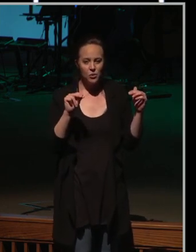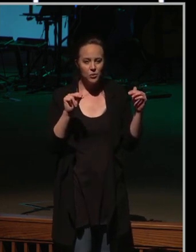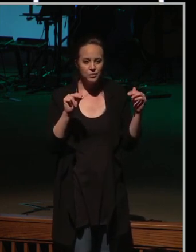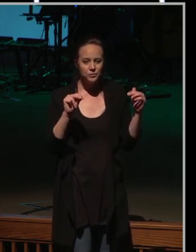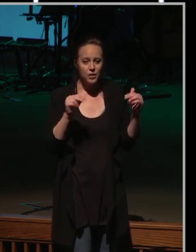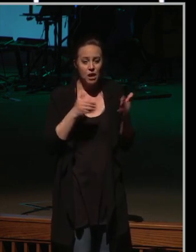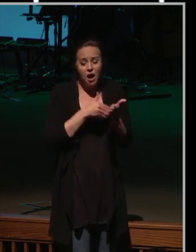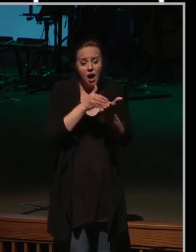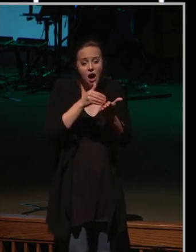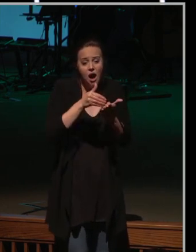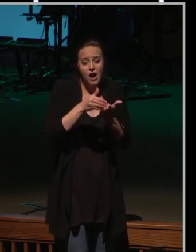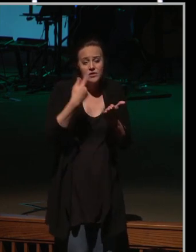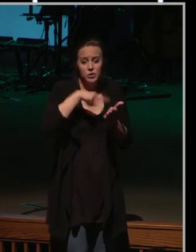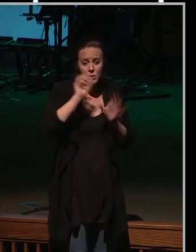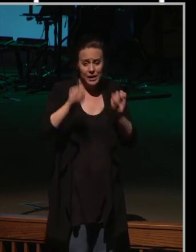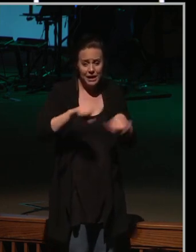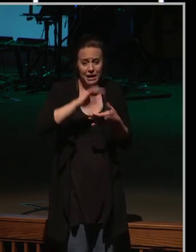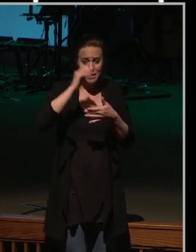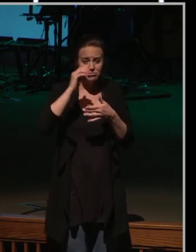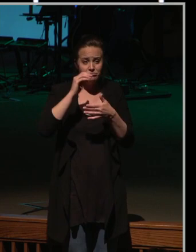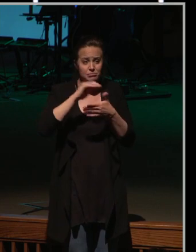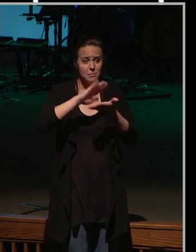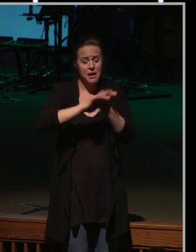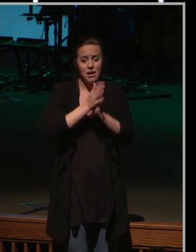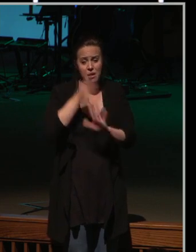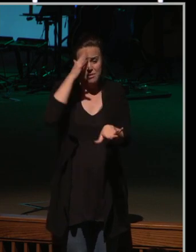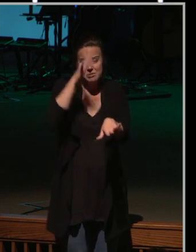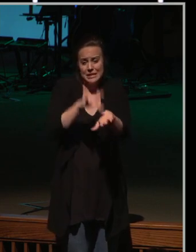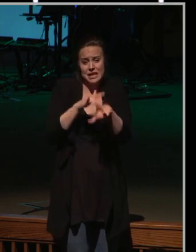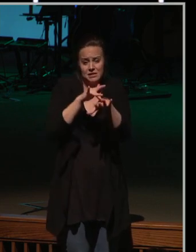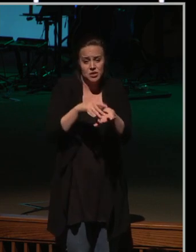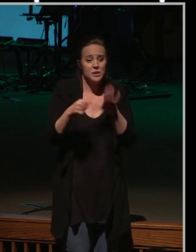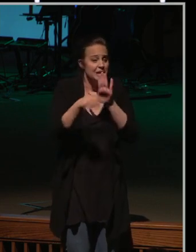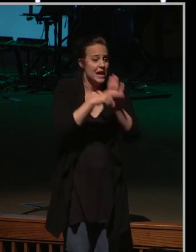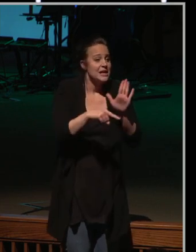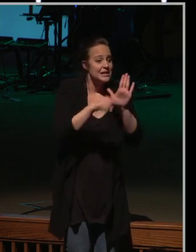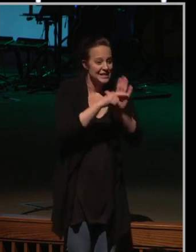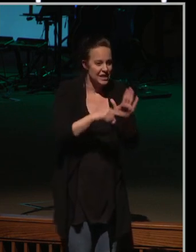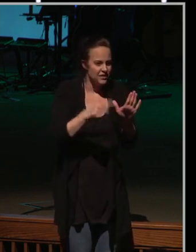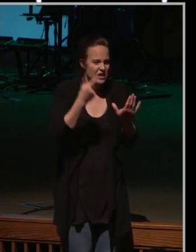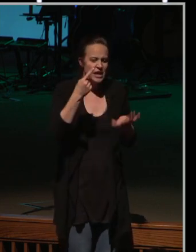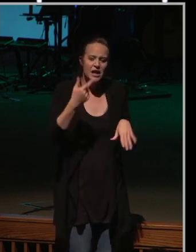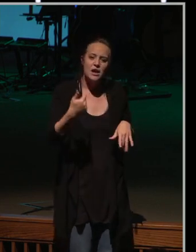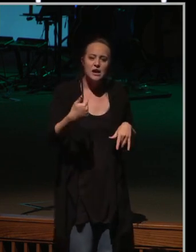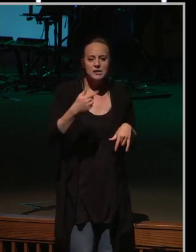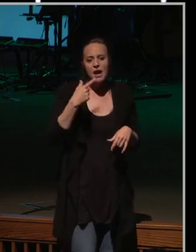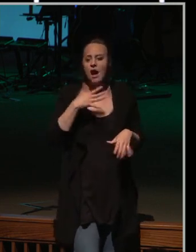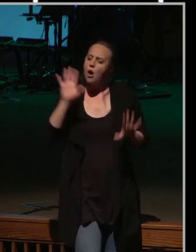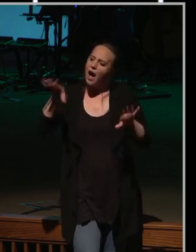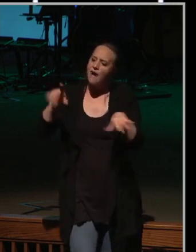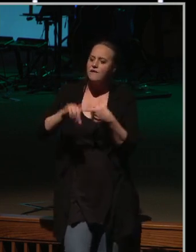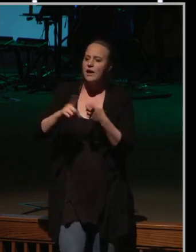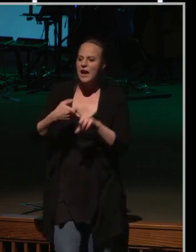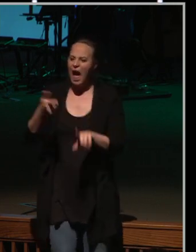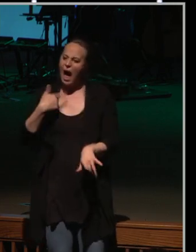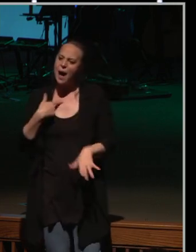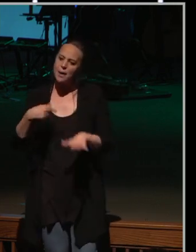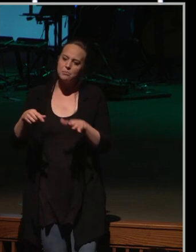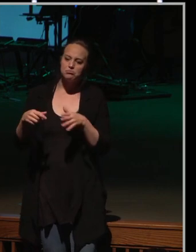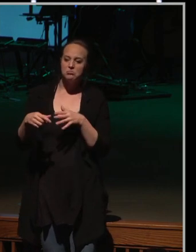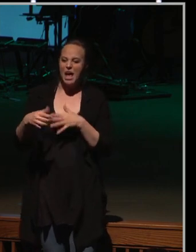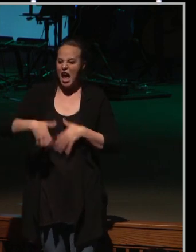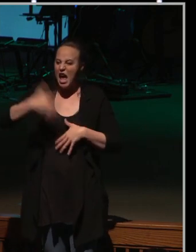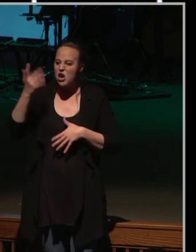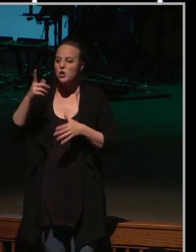too often we get obsessed with negativity, with name-calling. We explain away our anger, our wrath, our malice as righteous indignation.